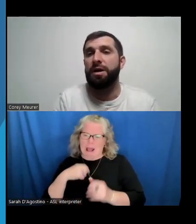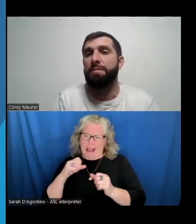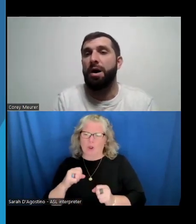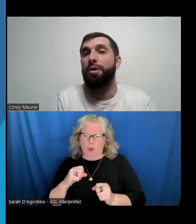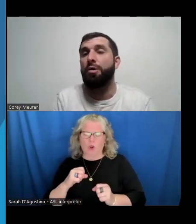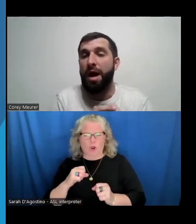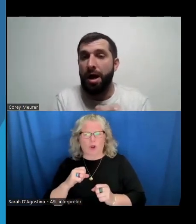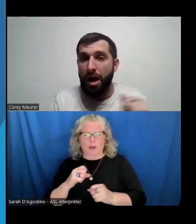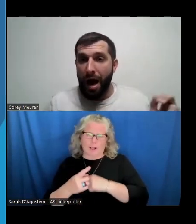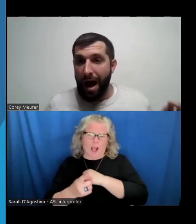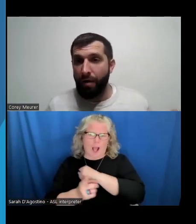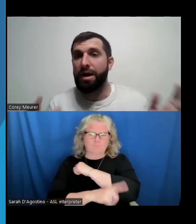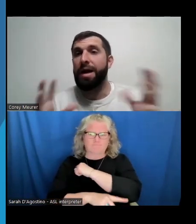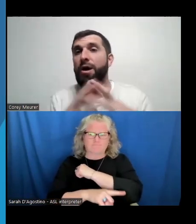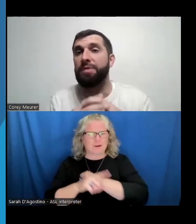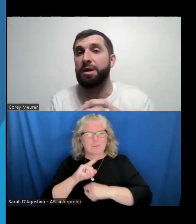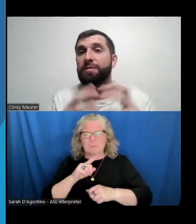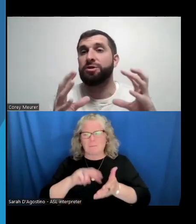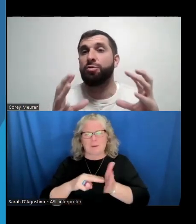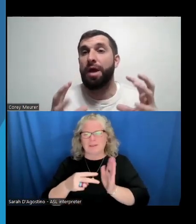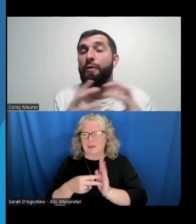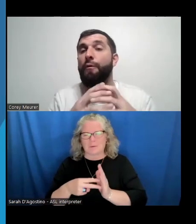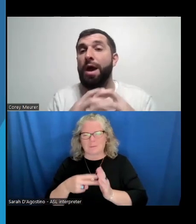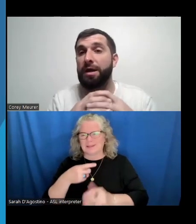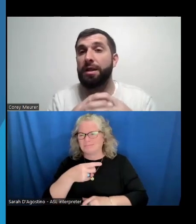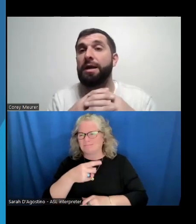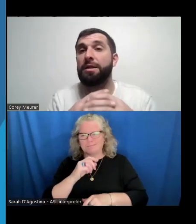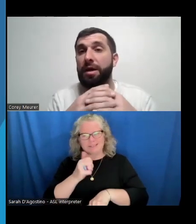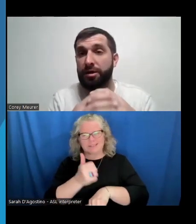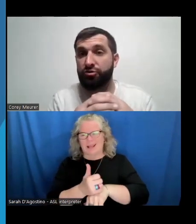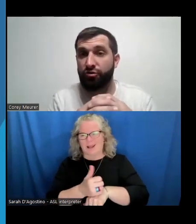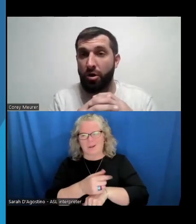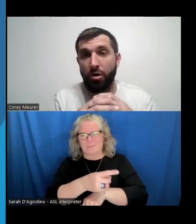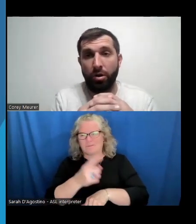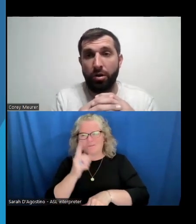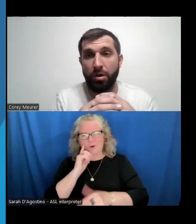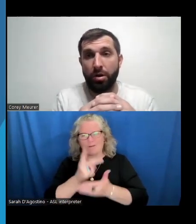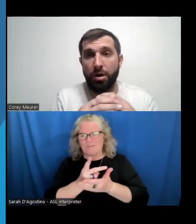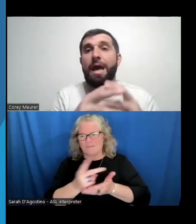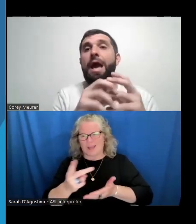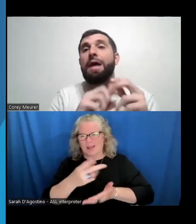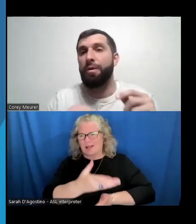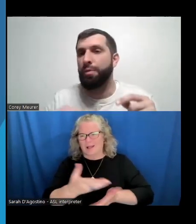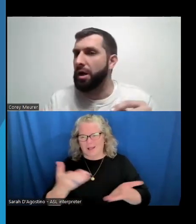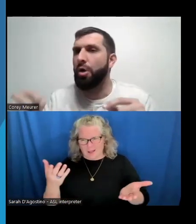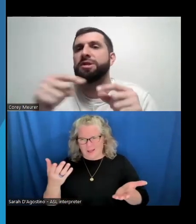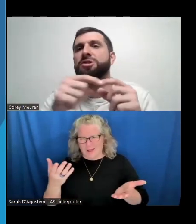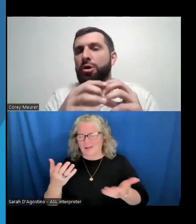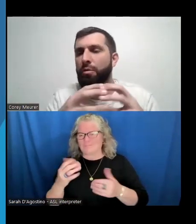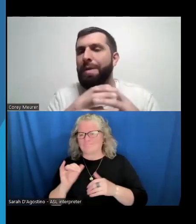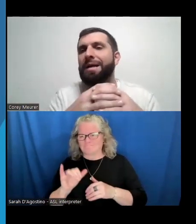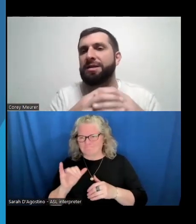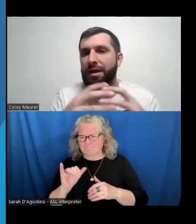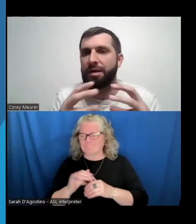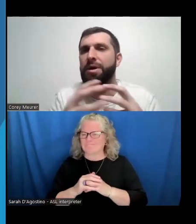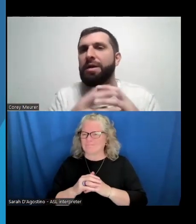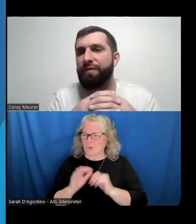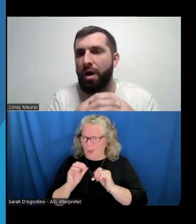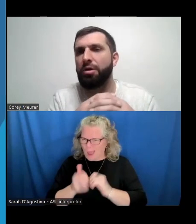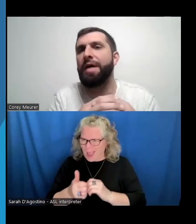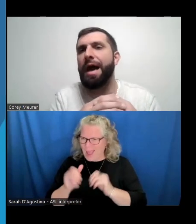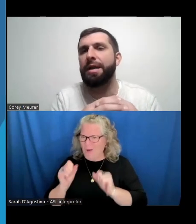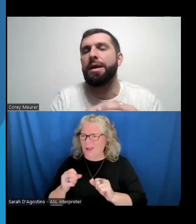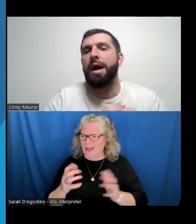really thinking about, okay, how can I help the individual get regulated and in control? And then we can always circle back to that